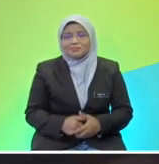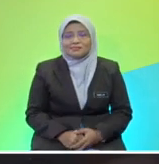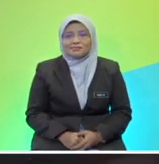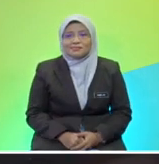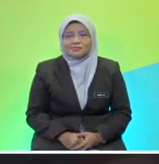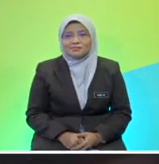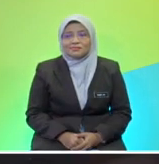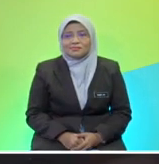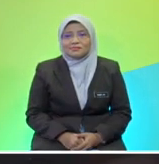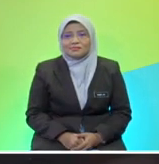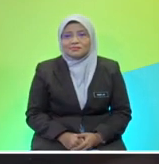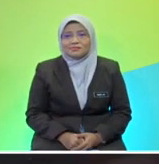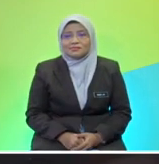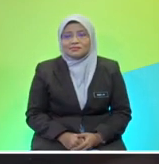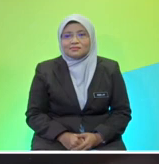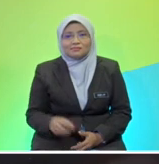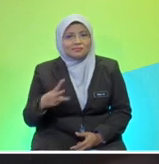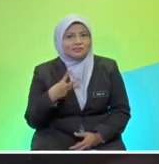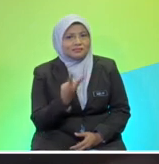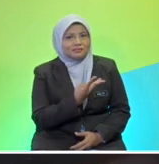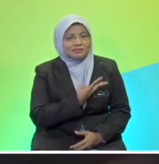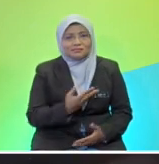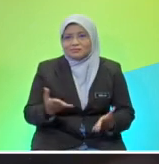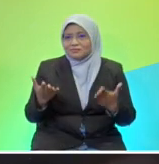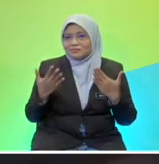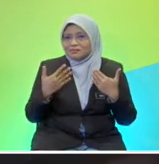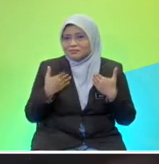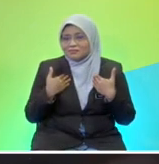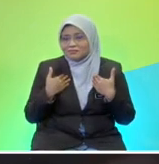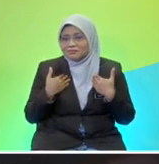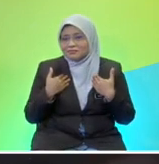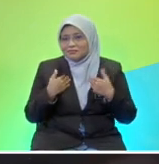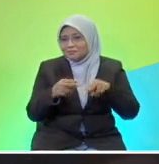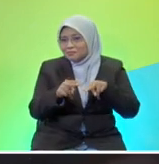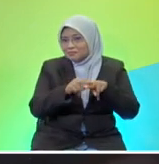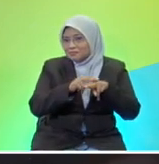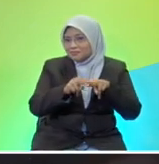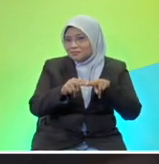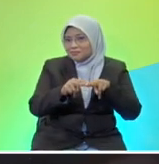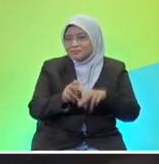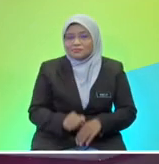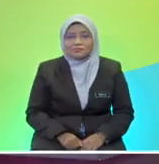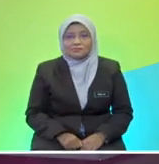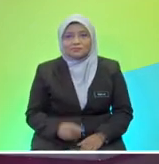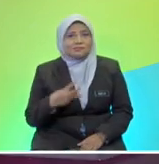right. Okay, we have train. That's a train. Okay, we